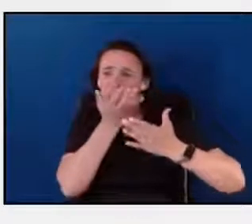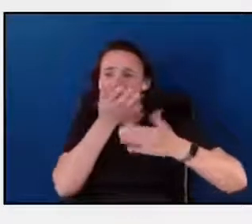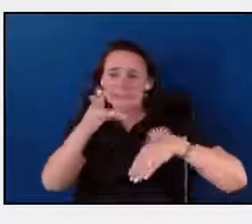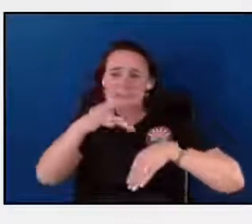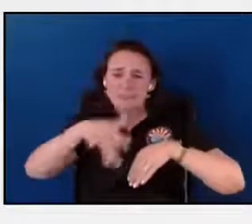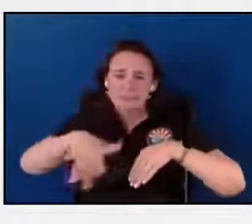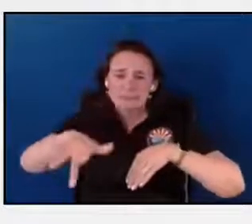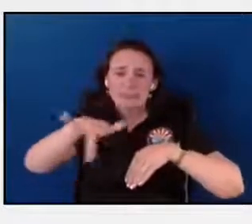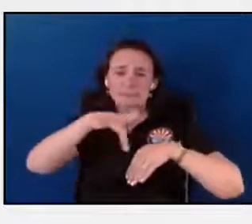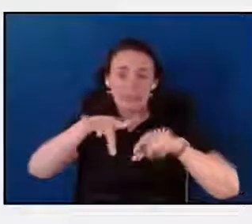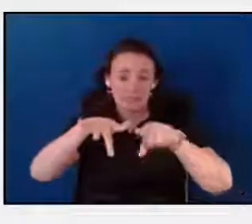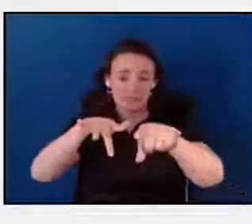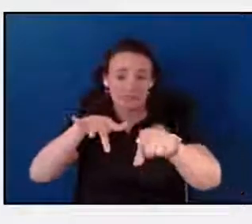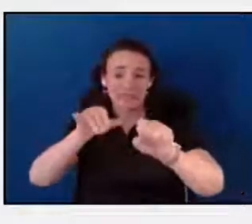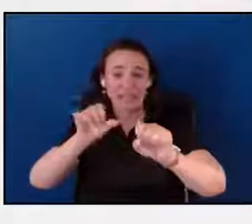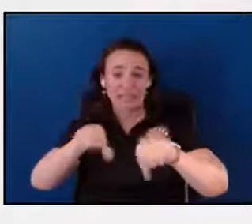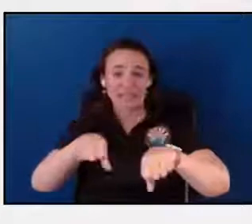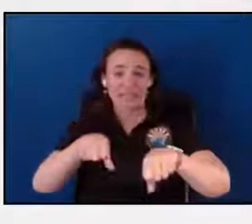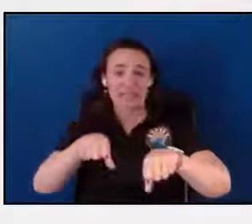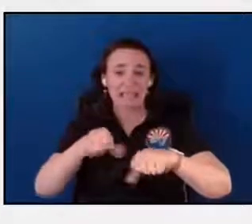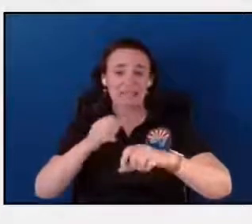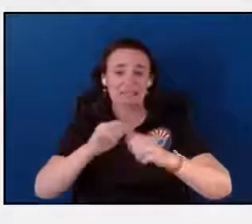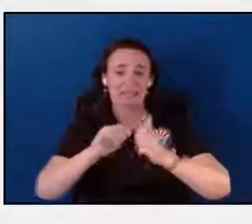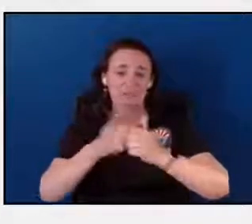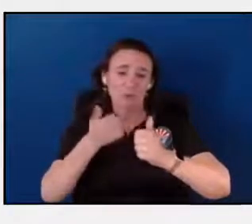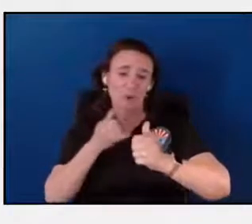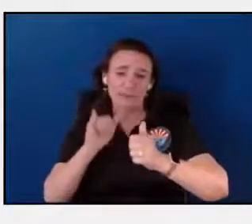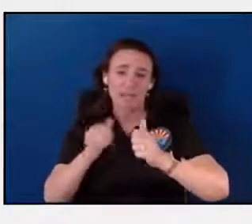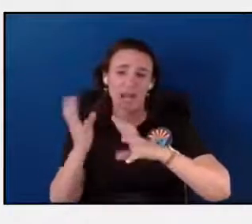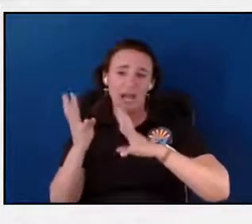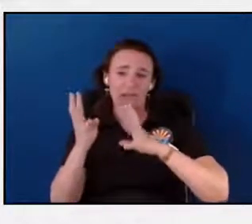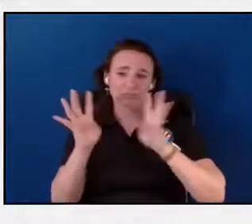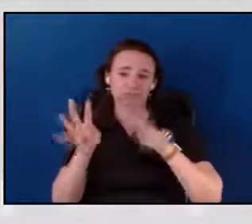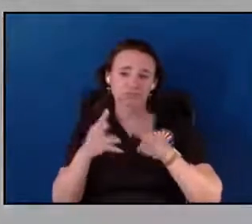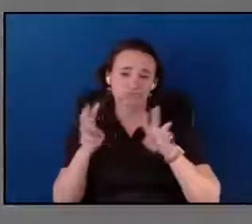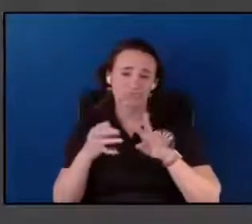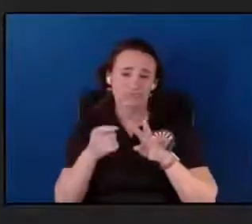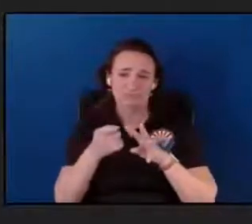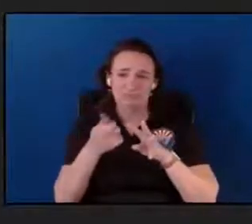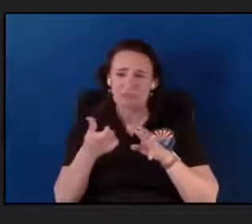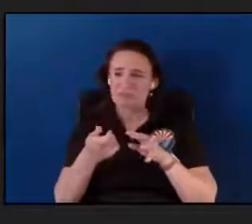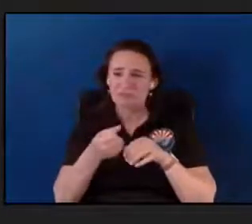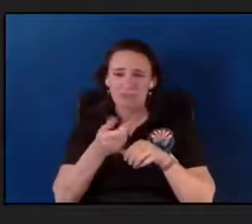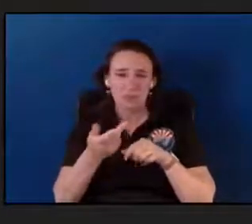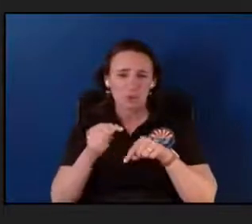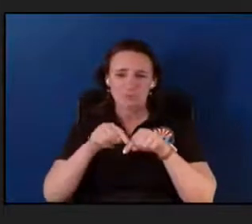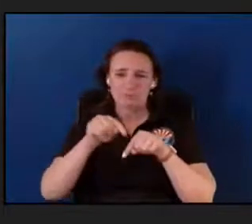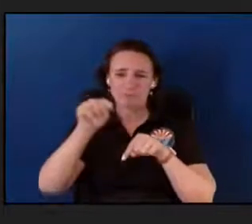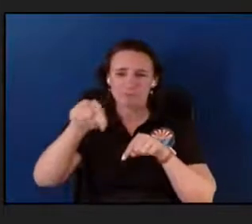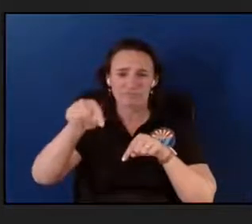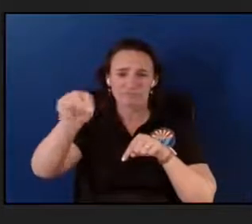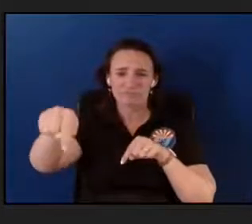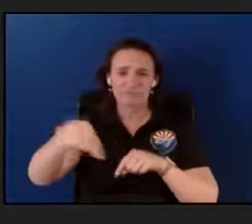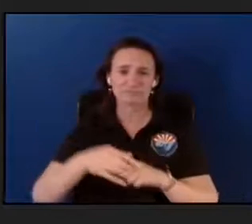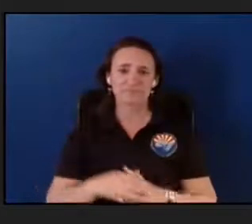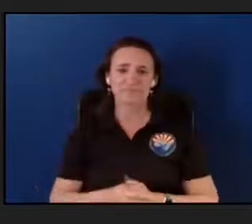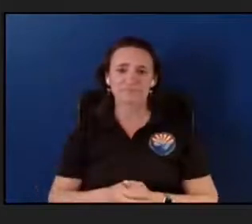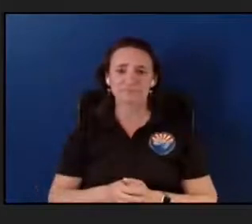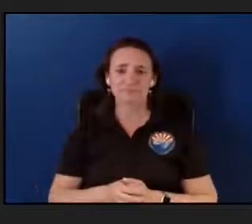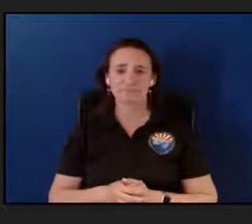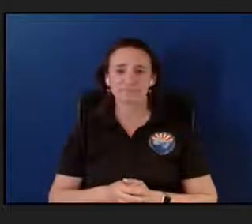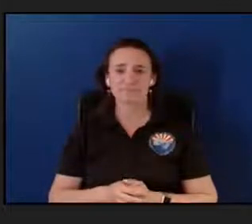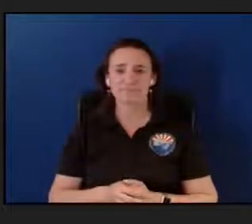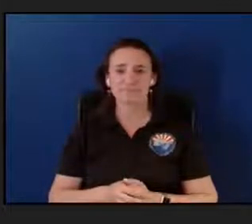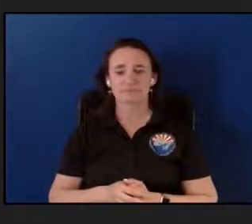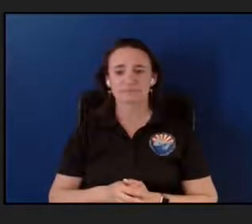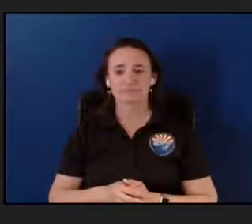this major blowdown, but those are far and few between. So I'm going to show, let's see, we